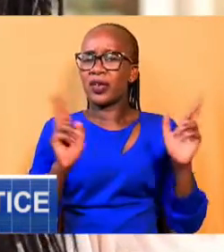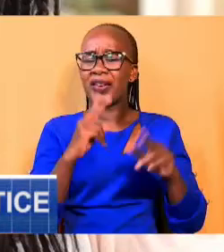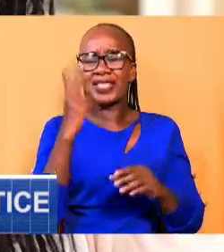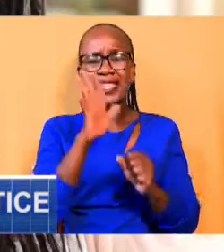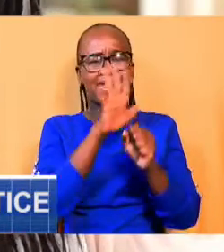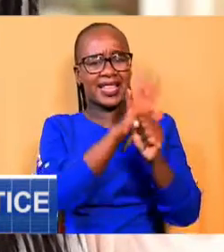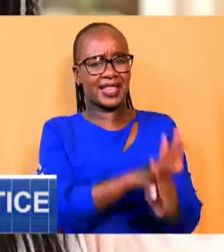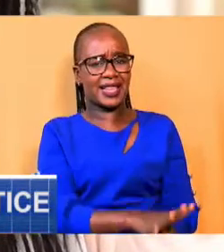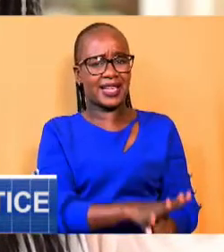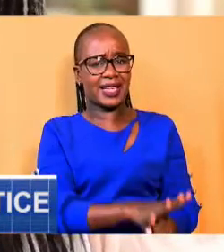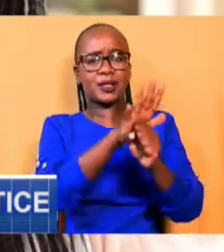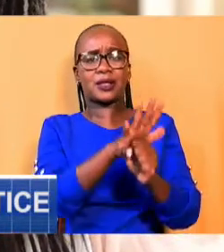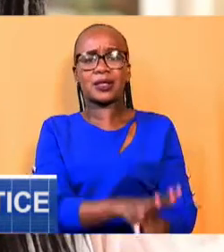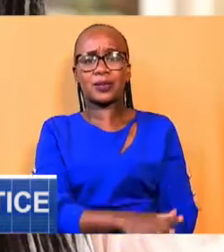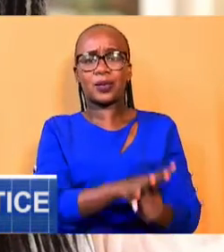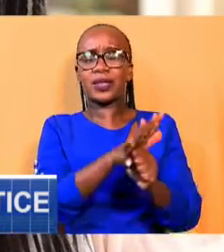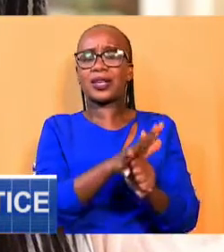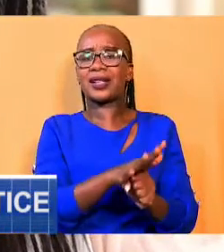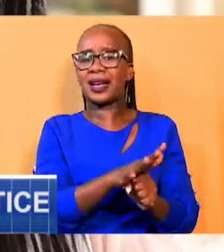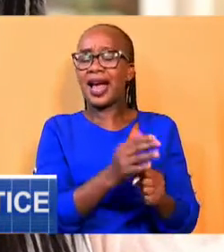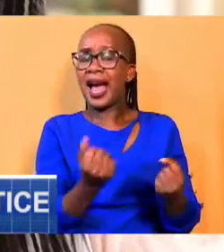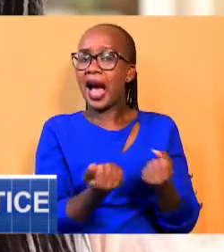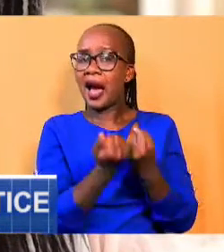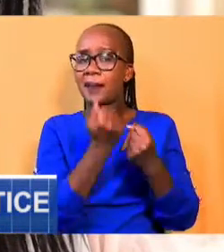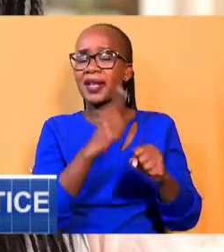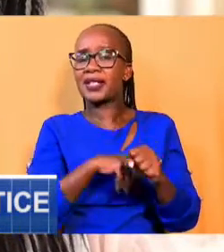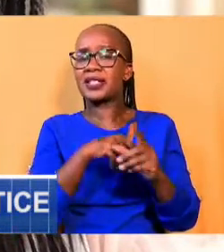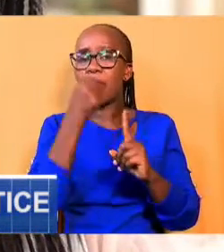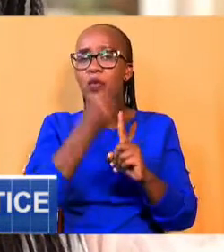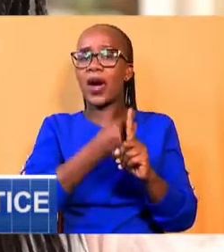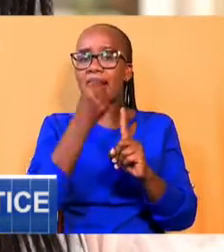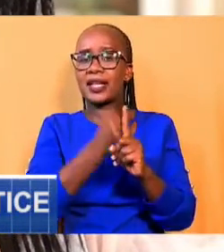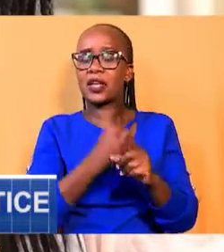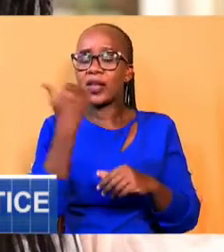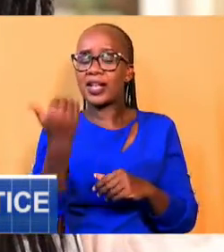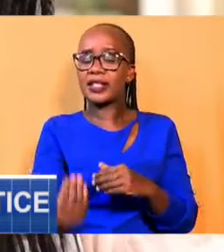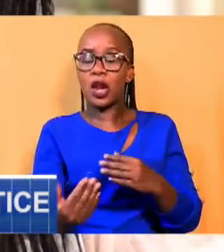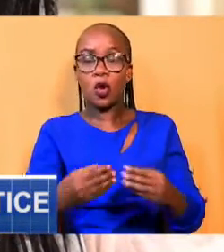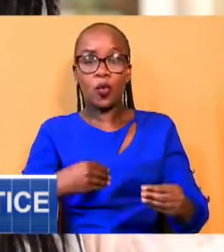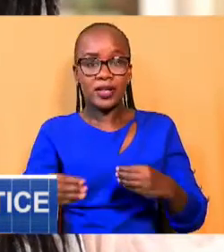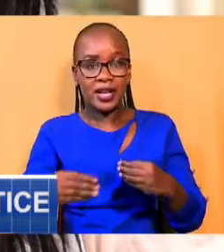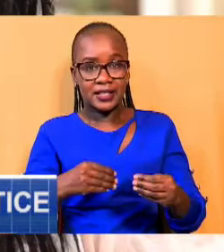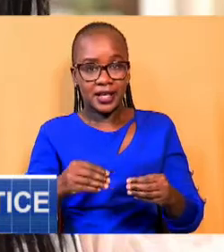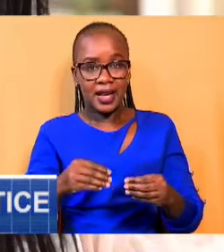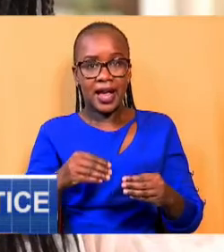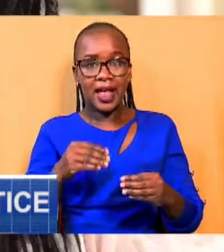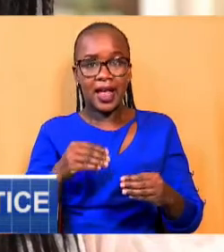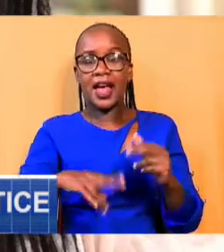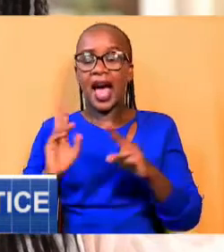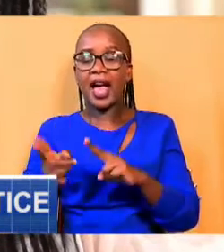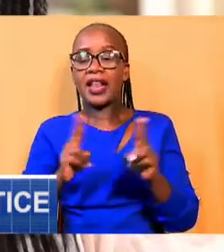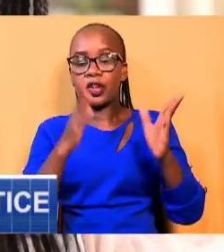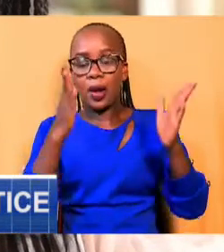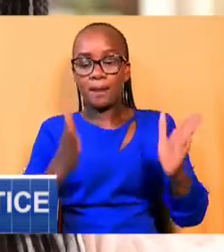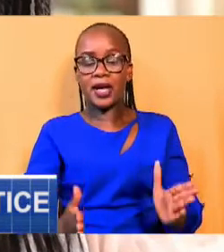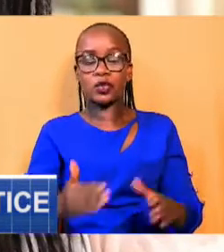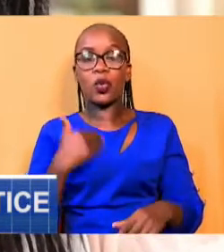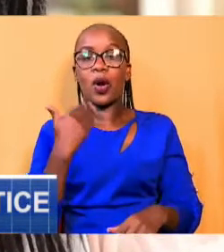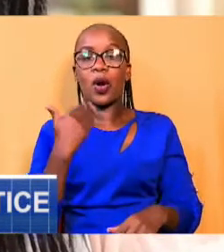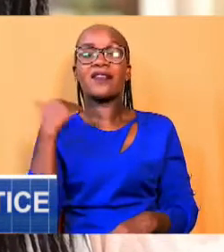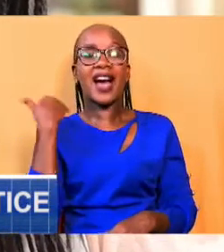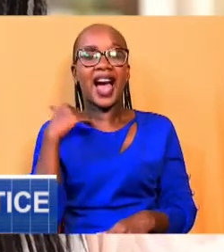the discrimination aspects that happen when you're dealing with a person with disability versus a regular person who's just committed a